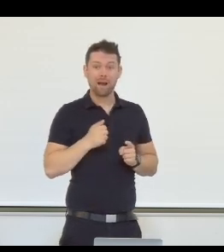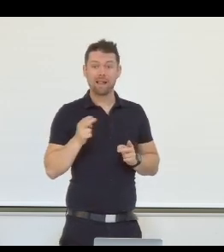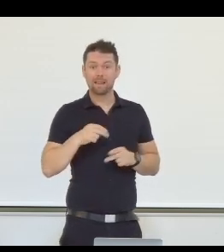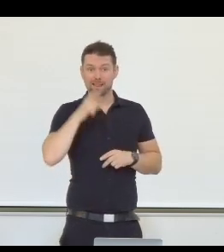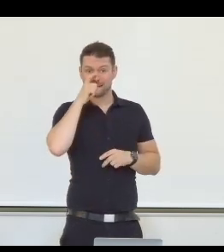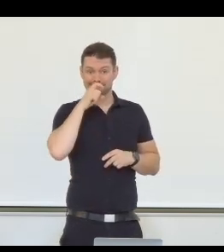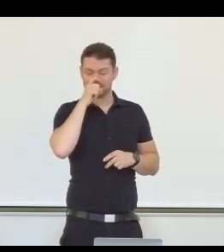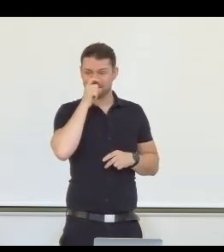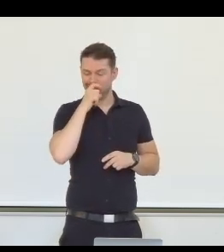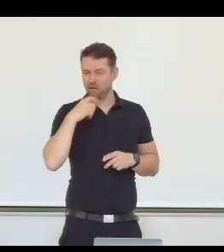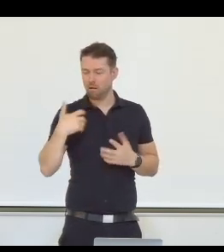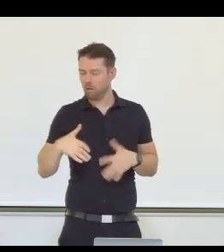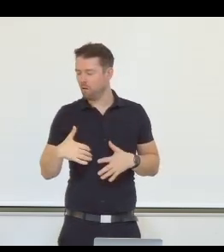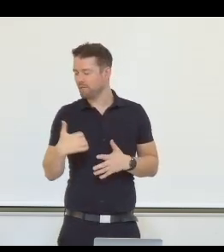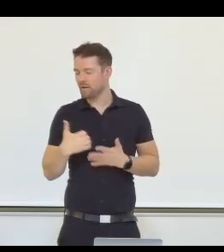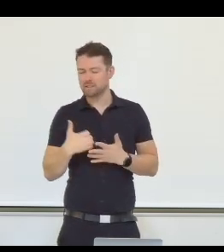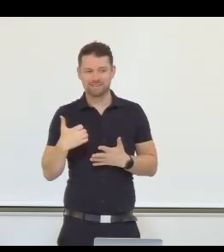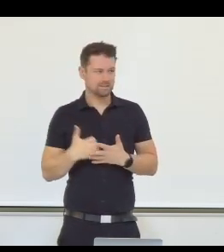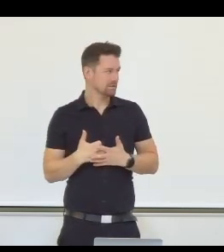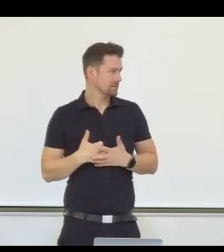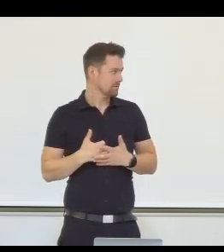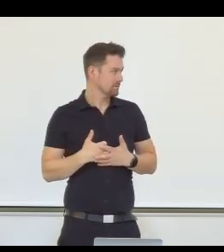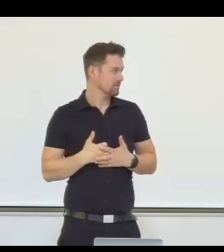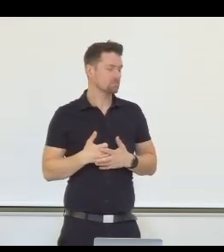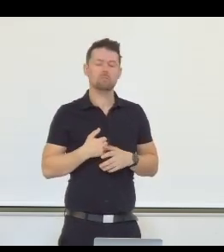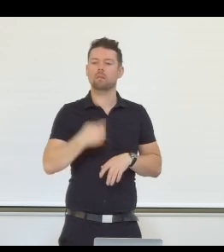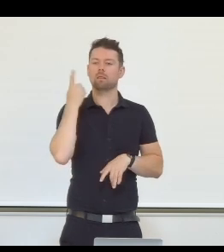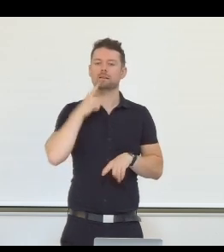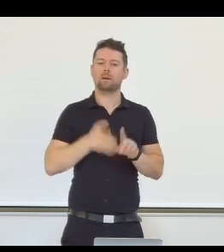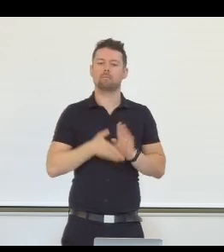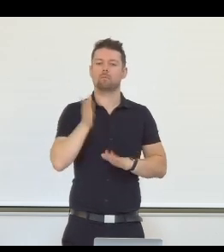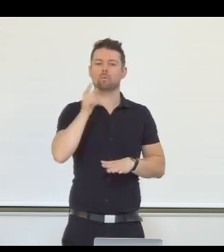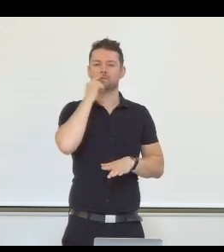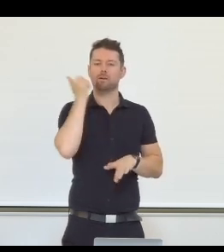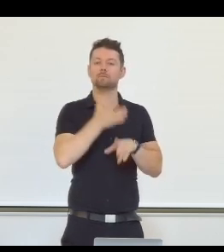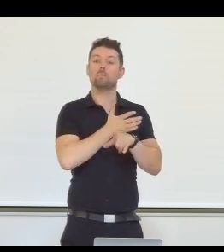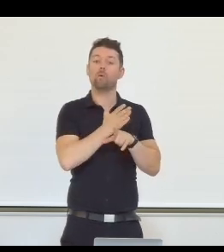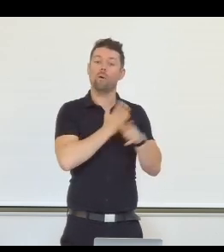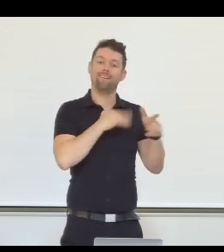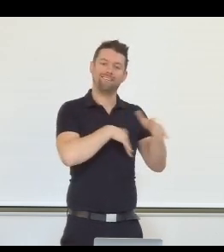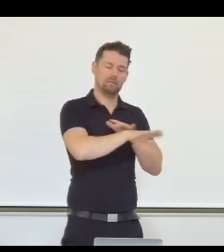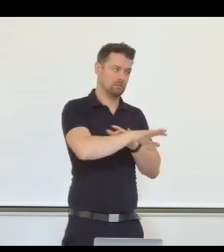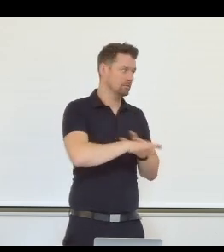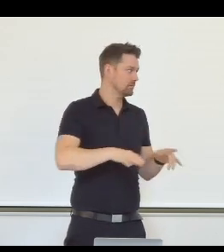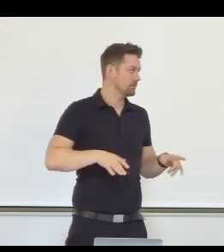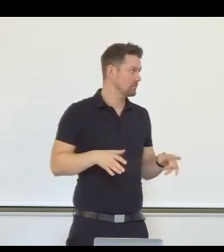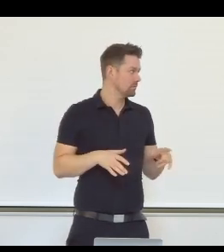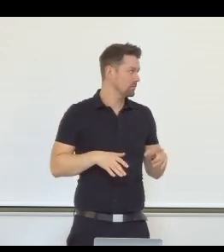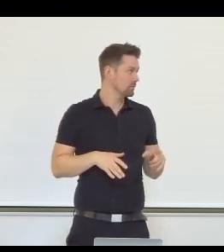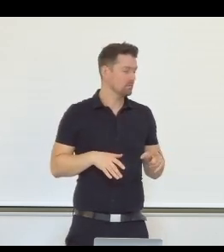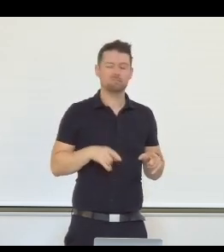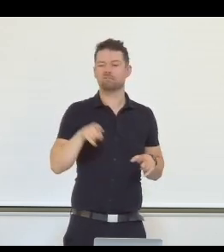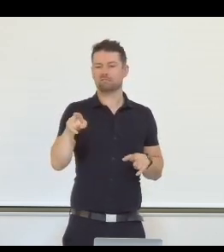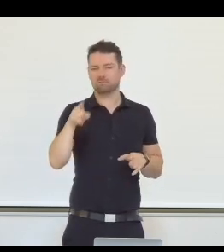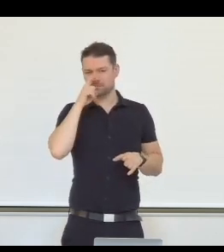that I found amazing. The last time I went to France, before entering those modules, she invited people,